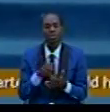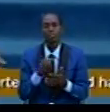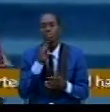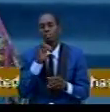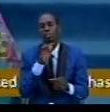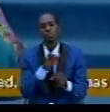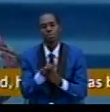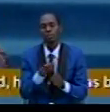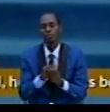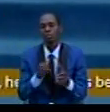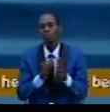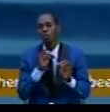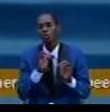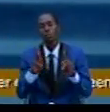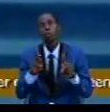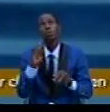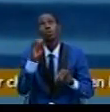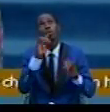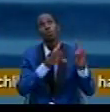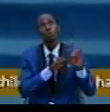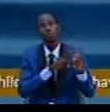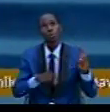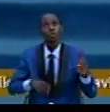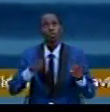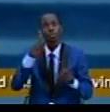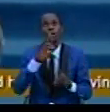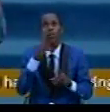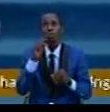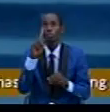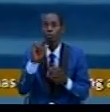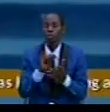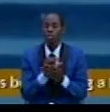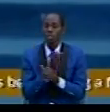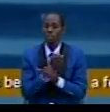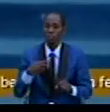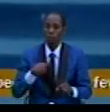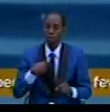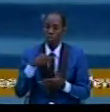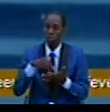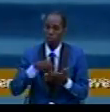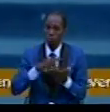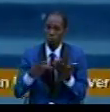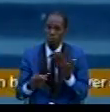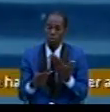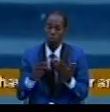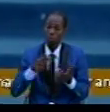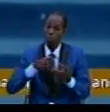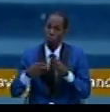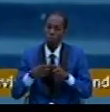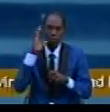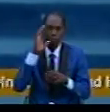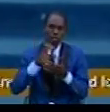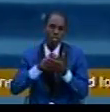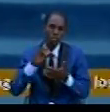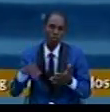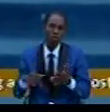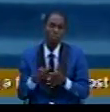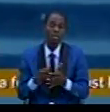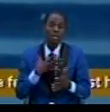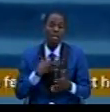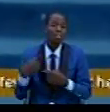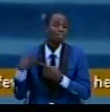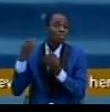God, you are the one who saved me. This problem, you are able to remove it. And since then, I've been walking in faith.